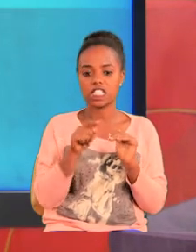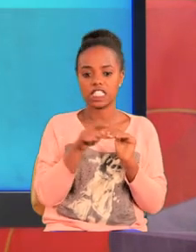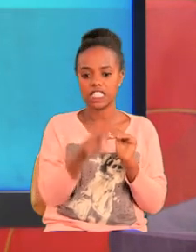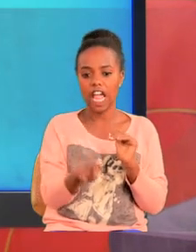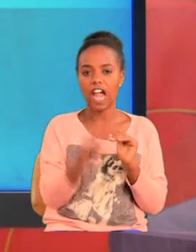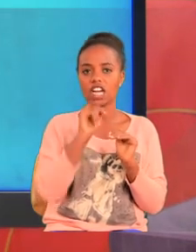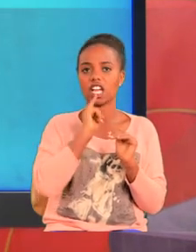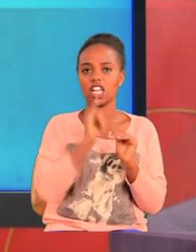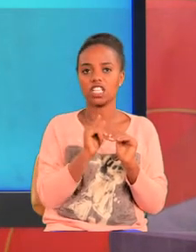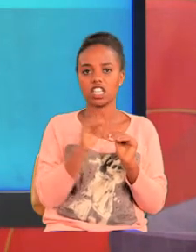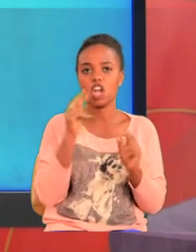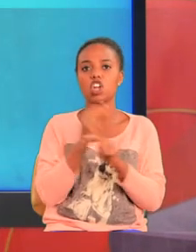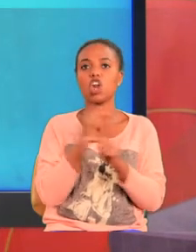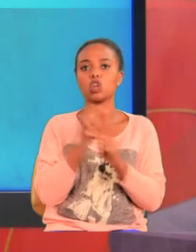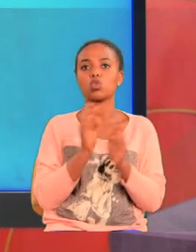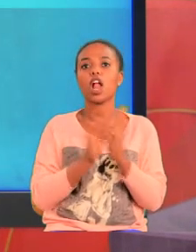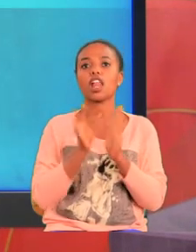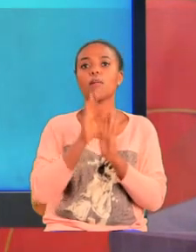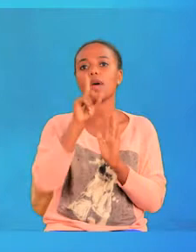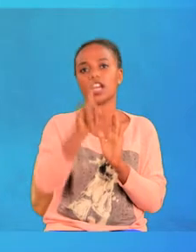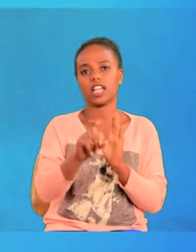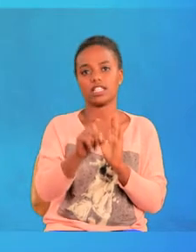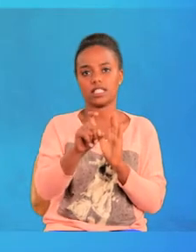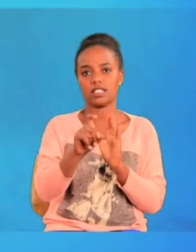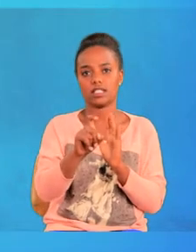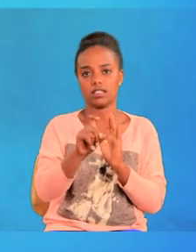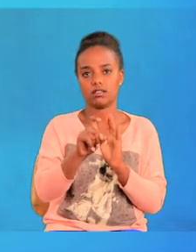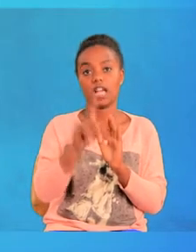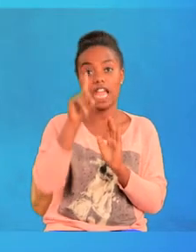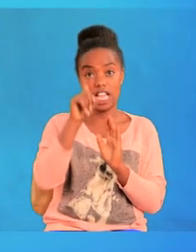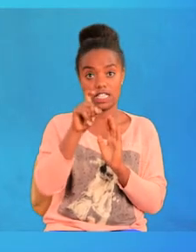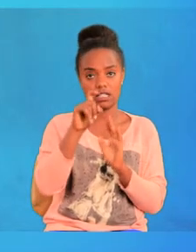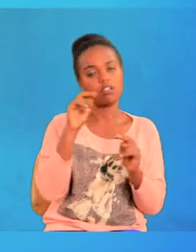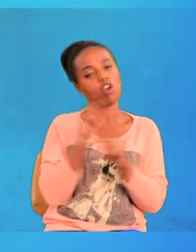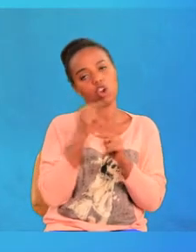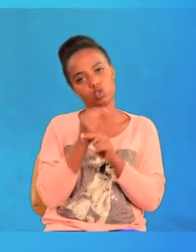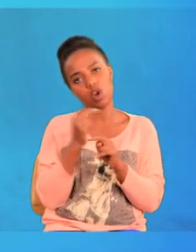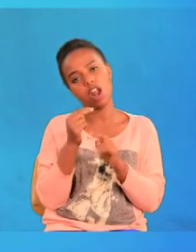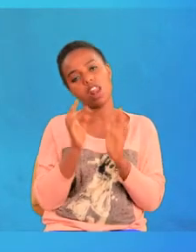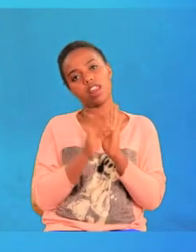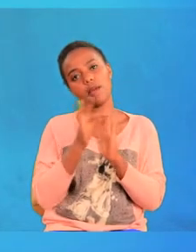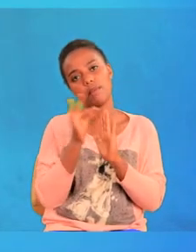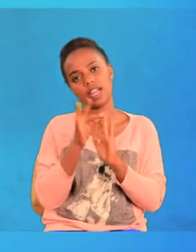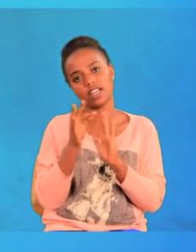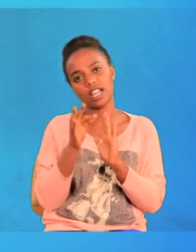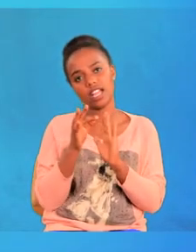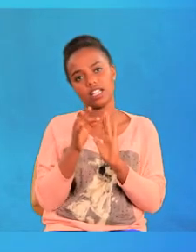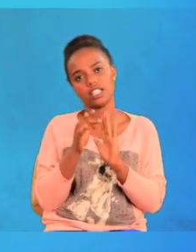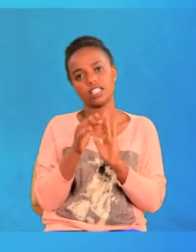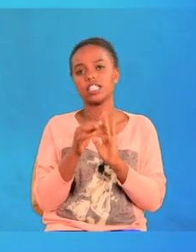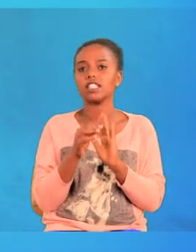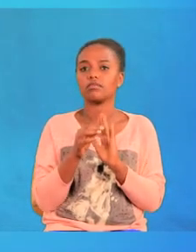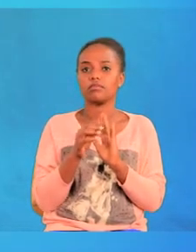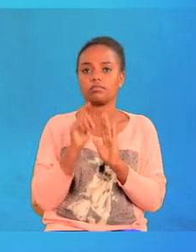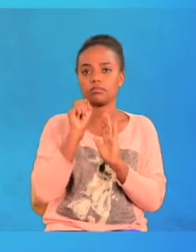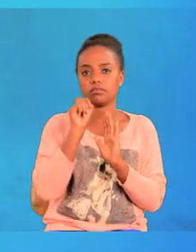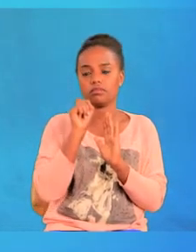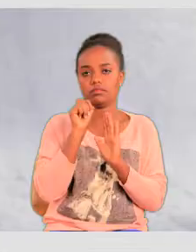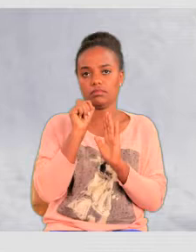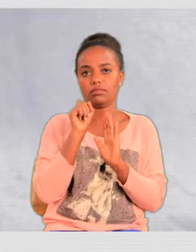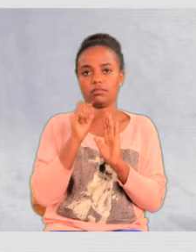There is a natural number x. X is the natural number. There is a natural number x such that